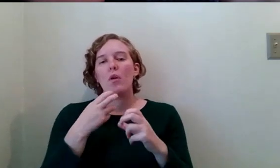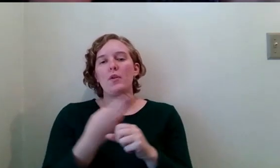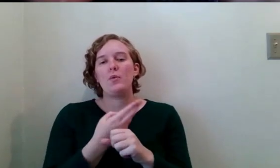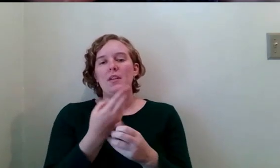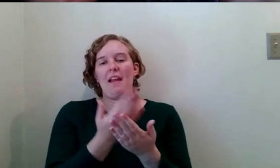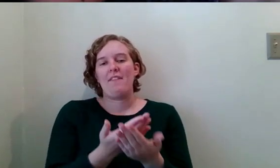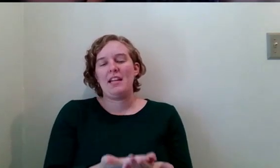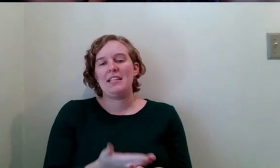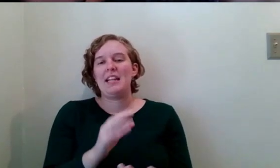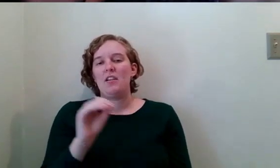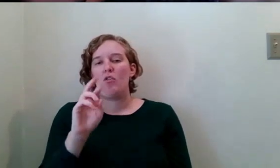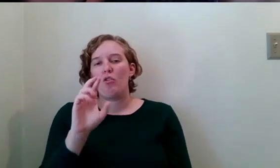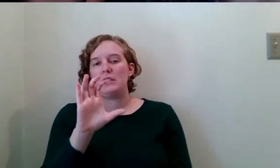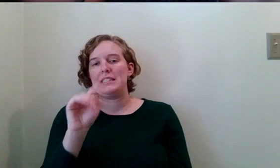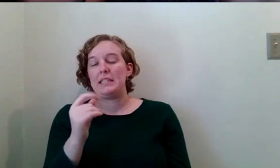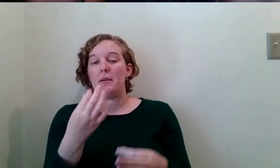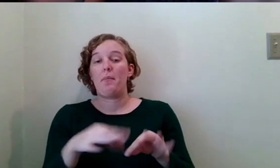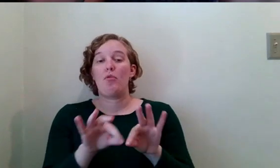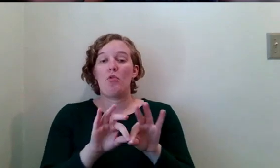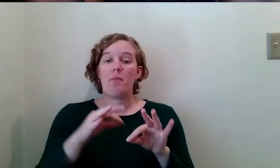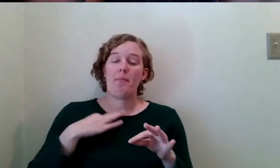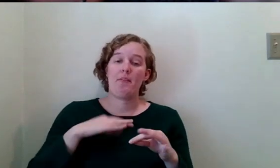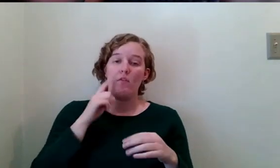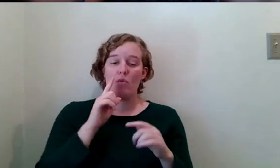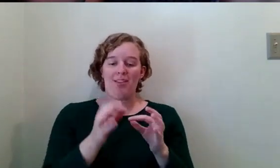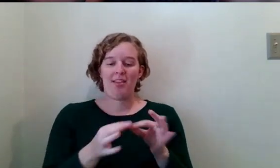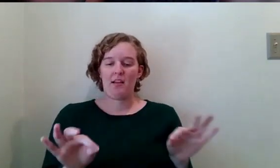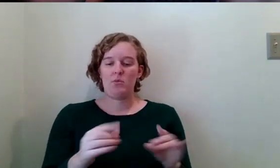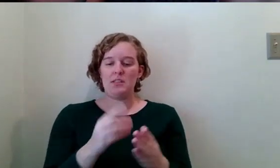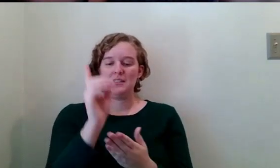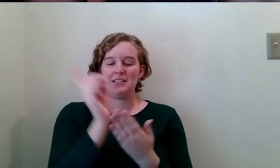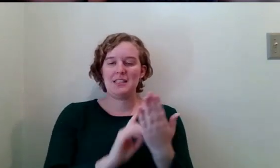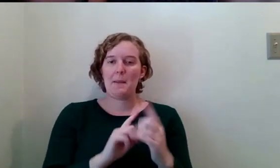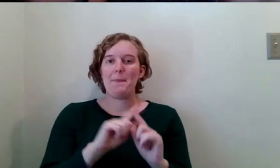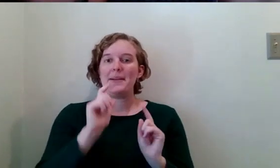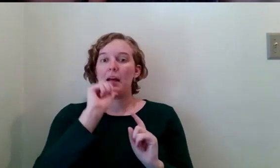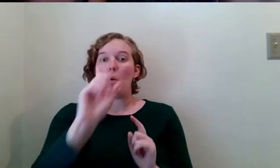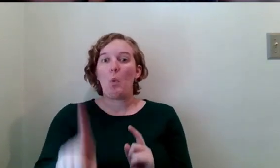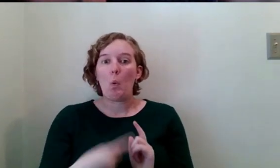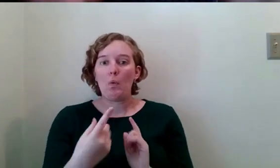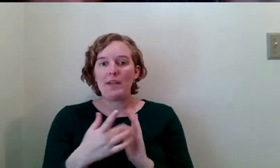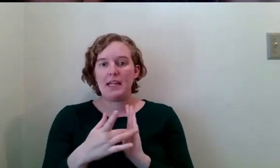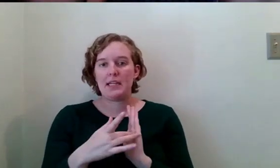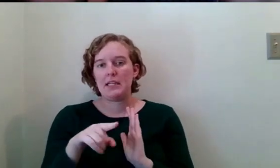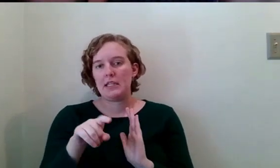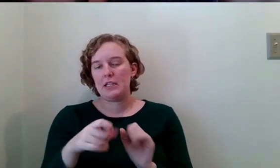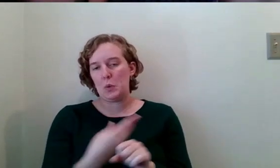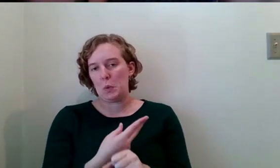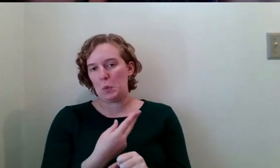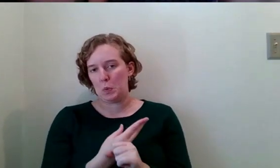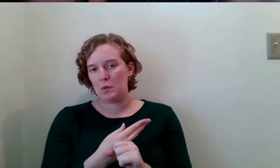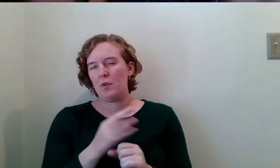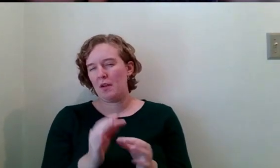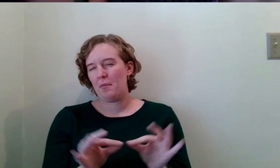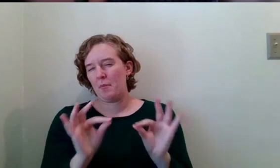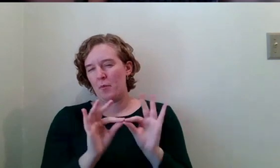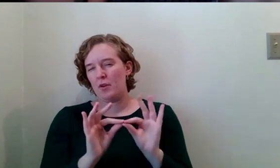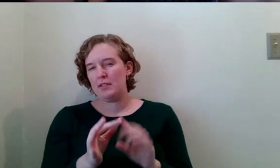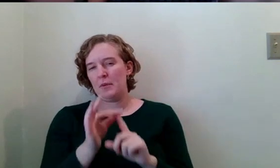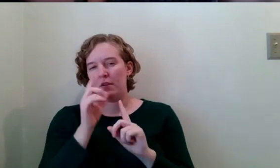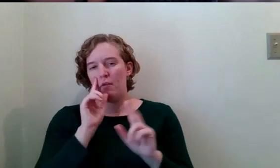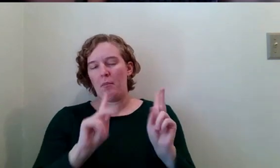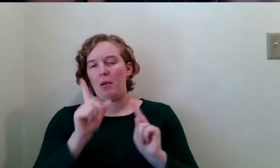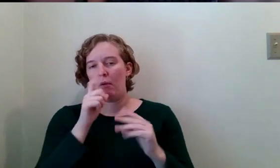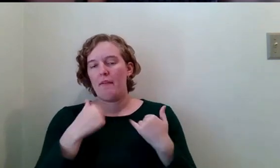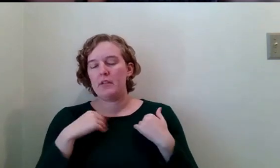RCTs are really important and useful for language design, but they're not the only technique you need. And so that's really important, especially for people with